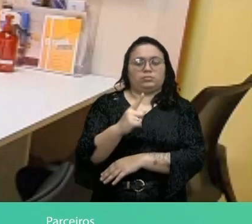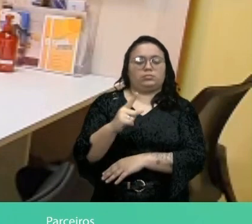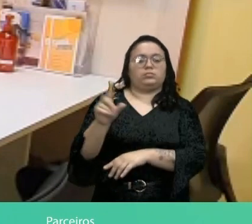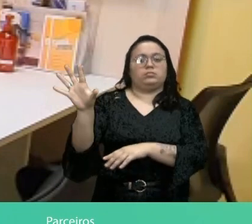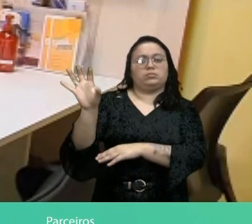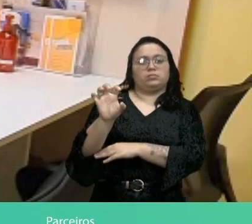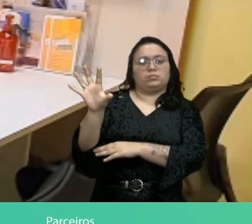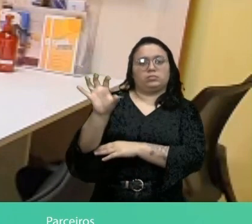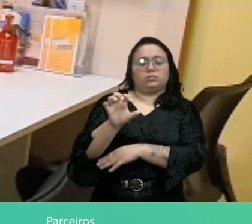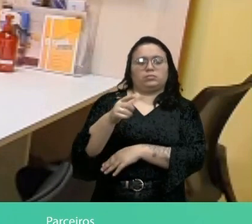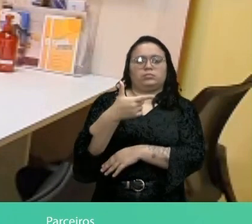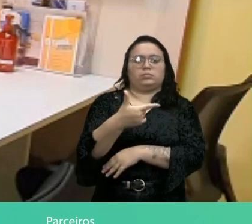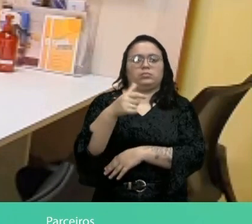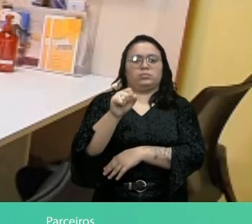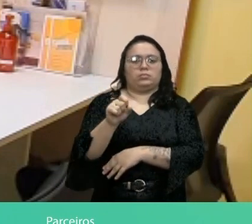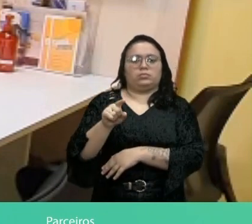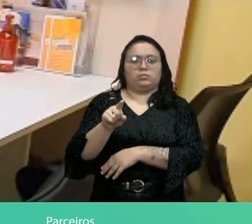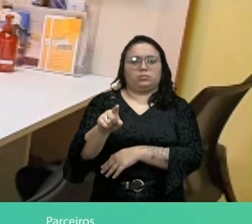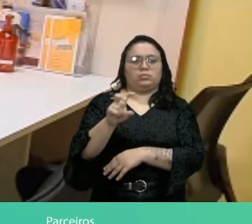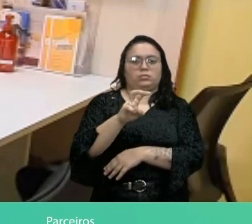more than